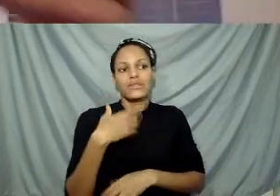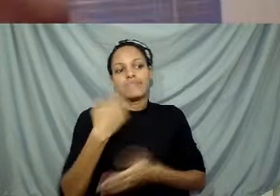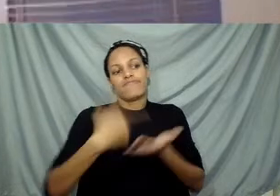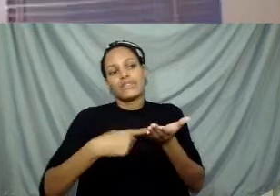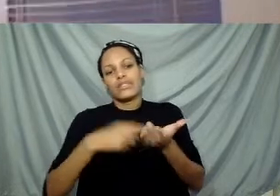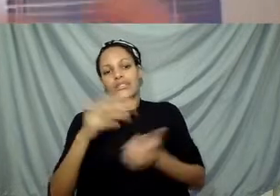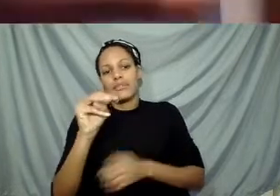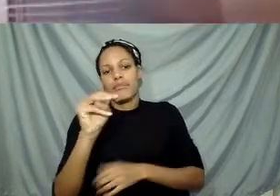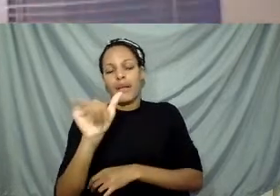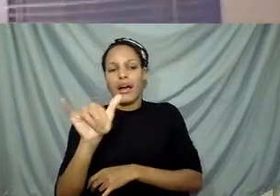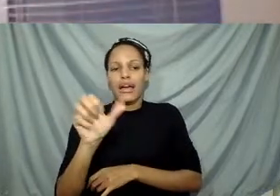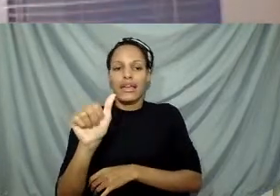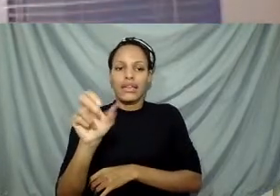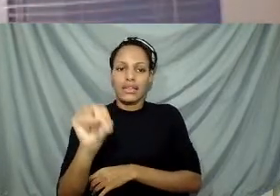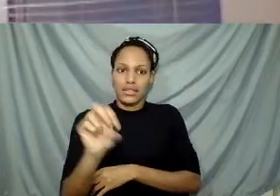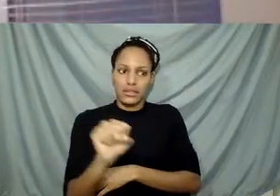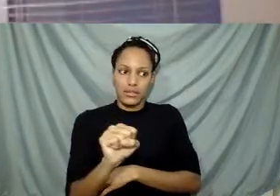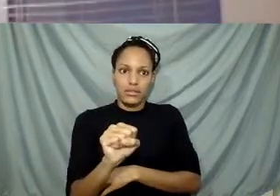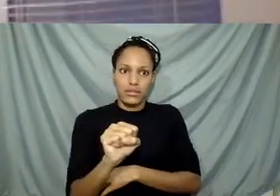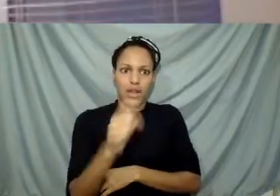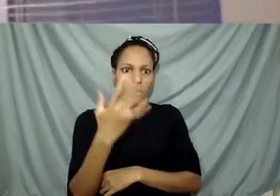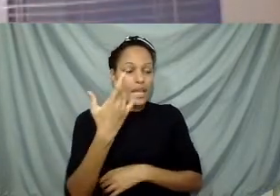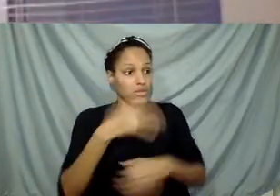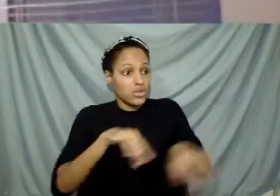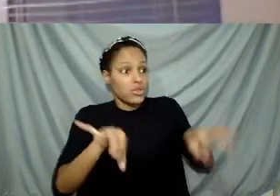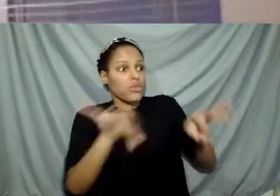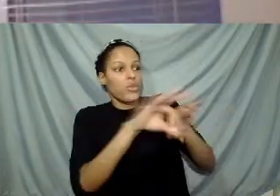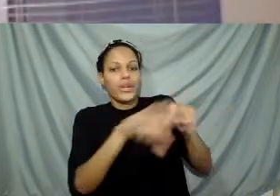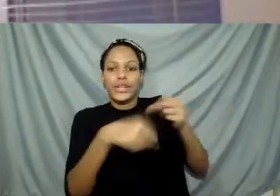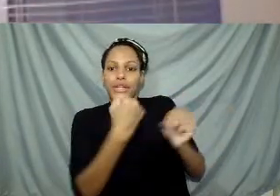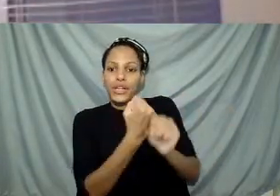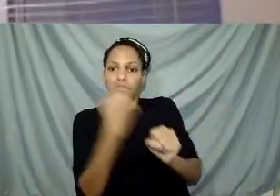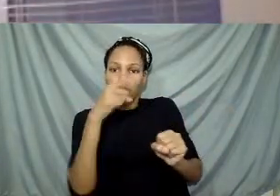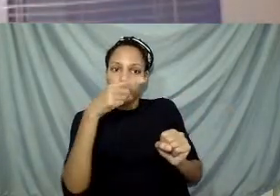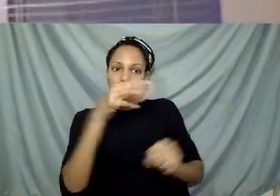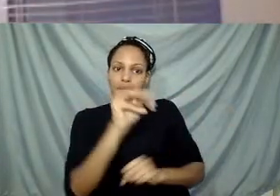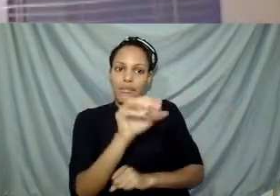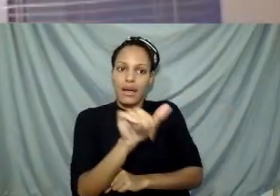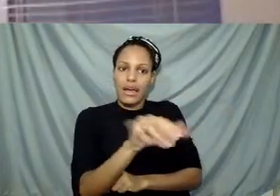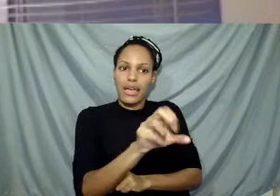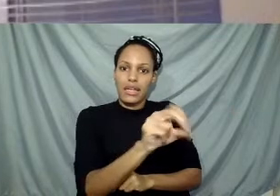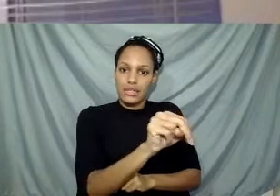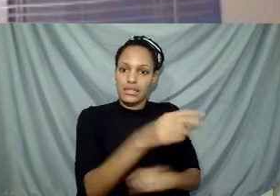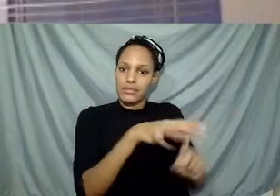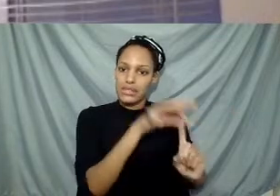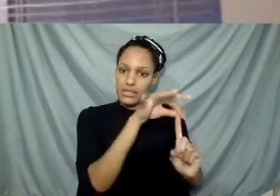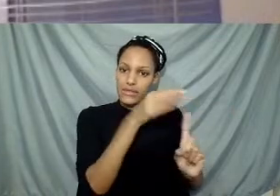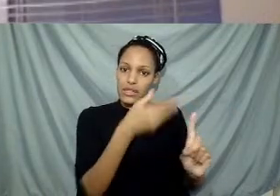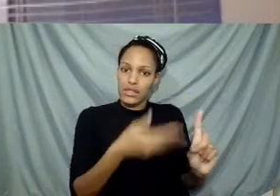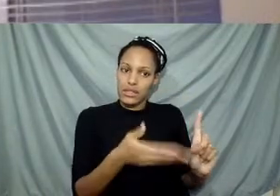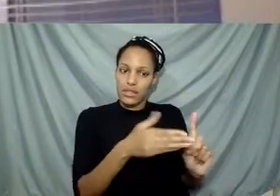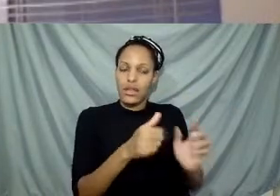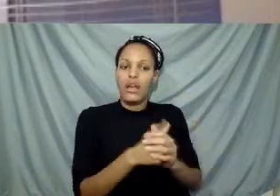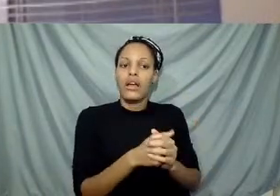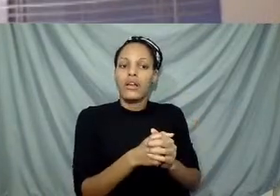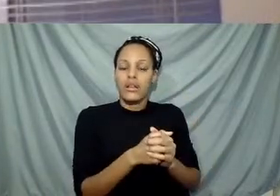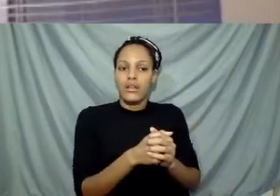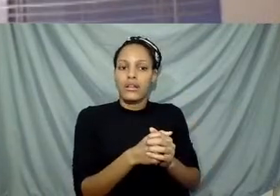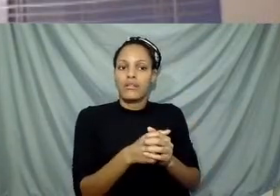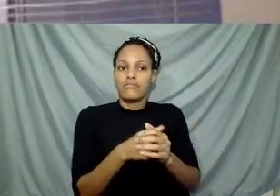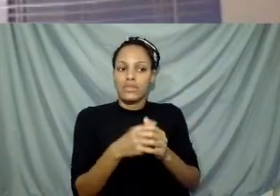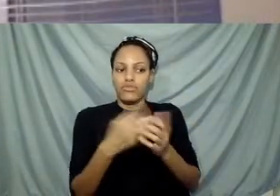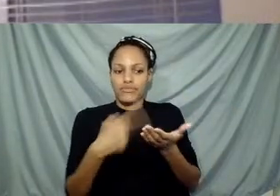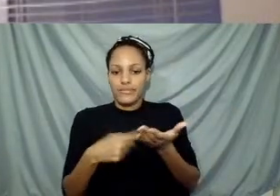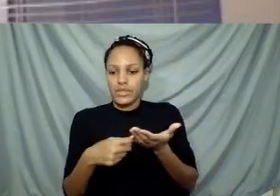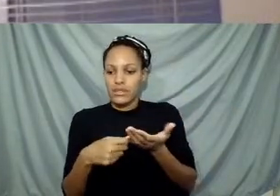and why that was such a significant year for the Mayans. He would talk about just this period of time that we're living in,